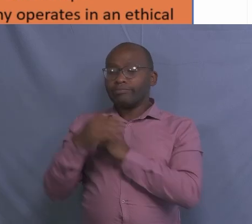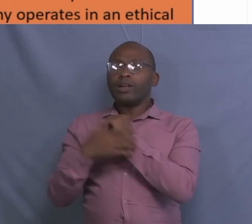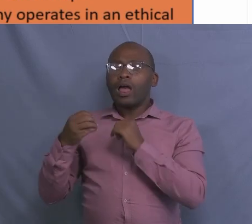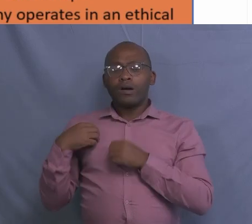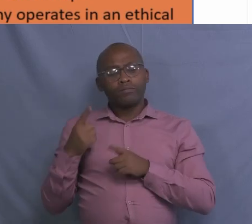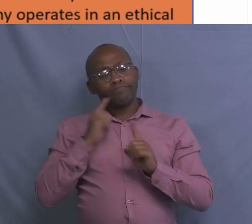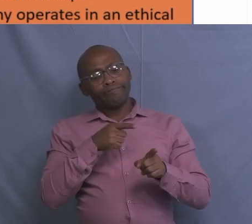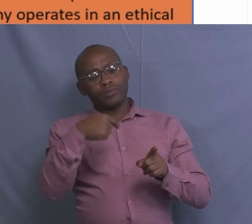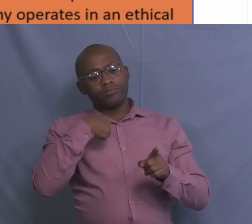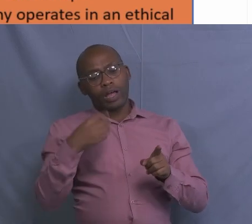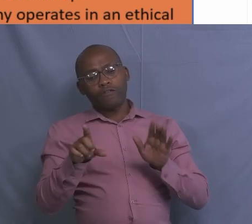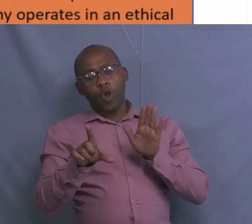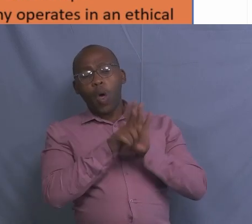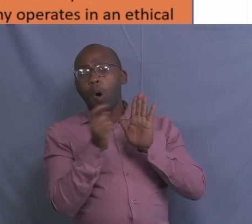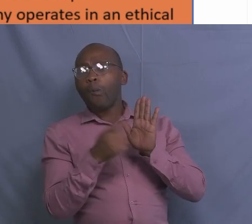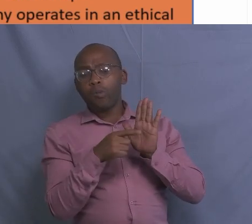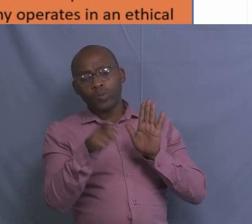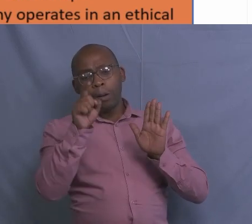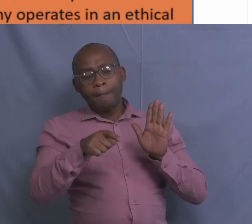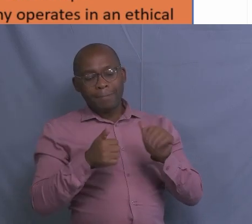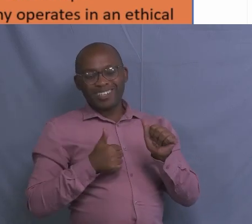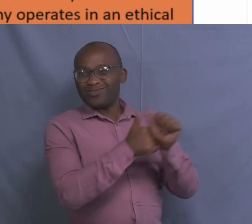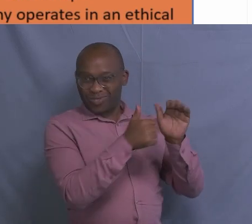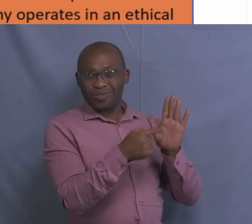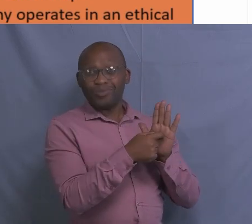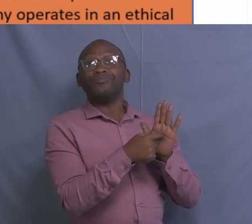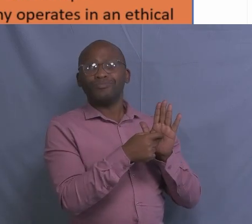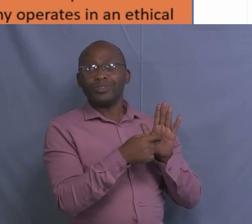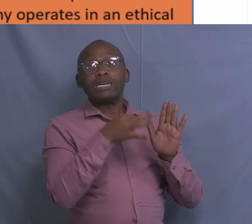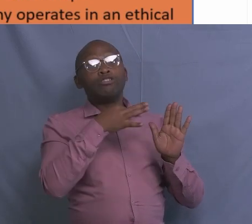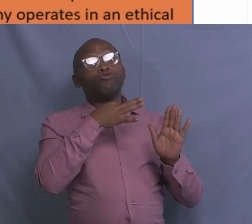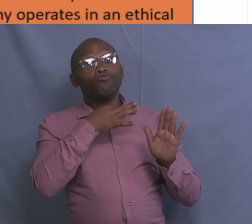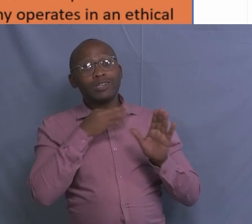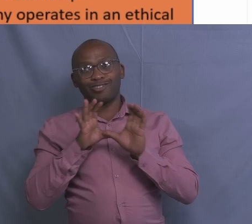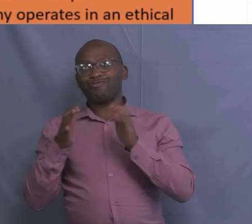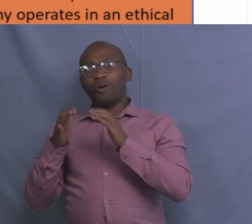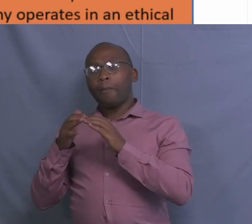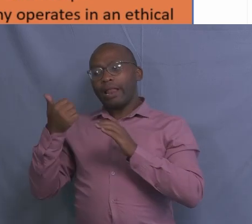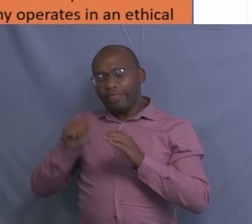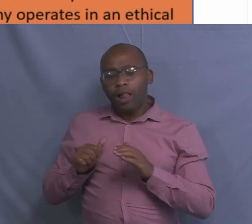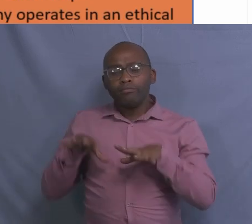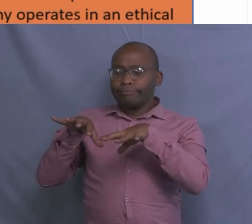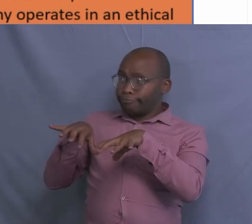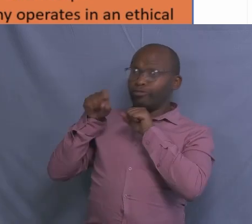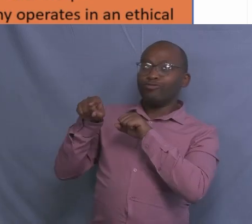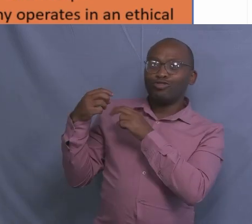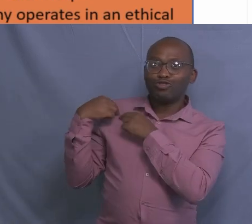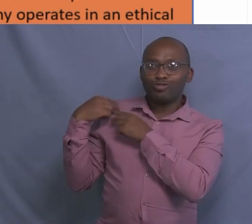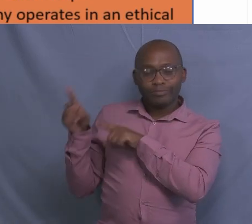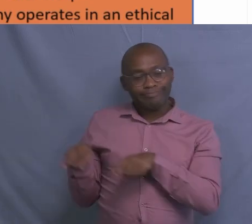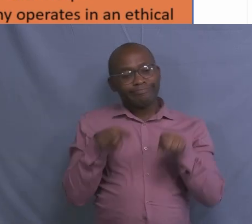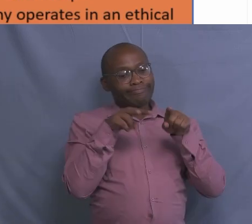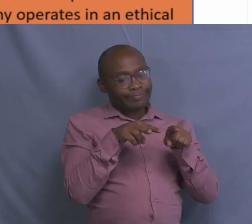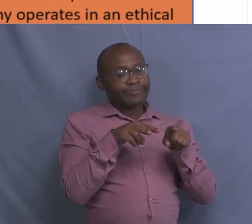legislation. They might be fined if they don't follow that legislation. So the risk committee is going to look at all of that and ensure that the